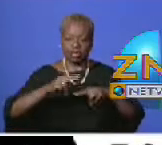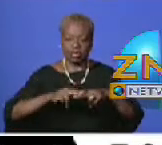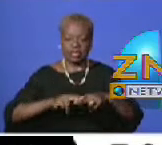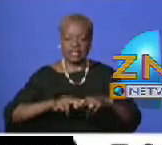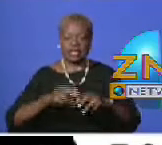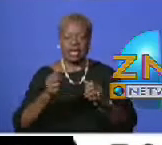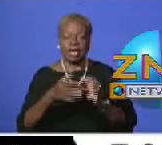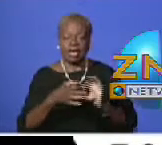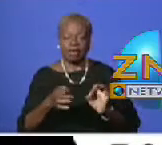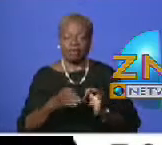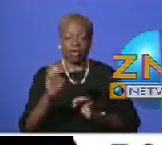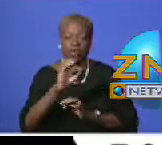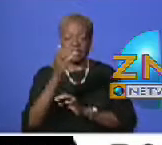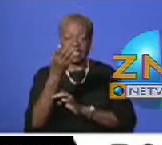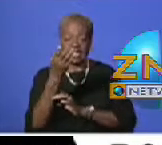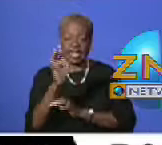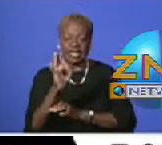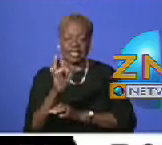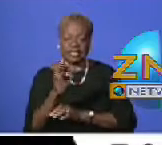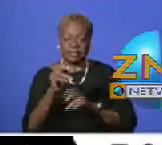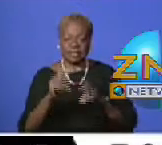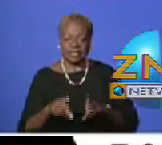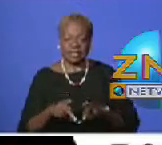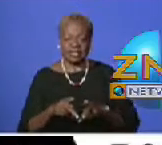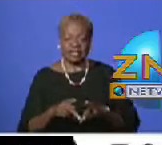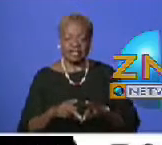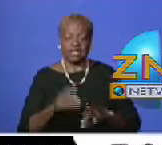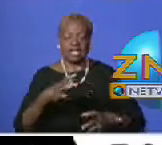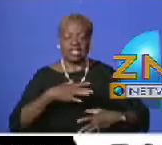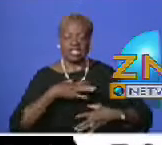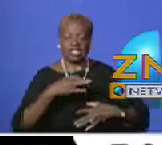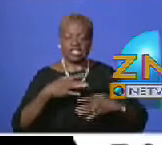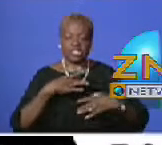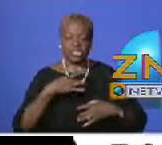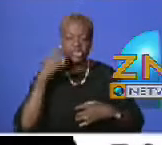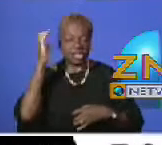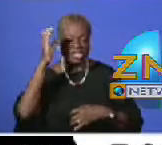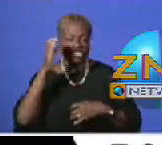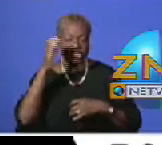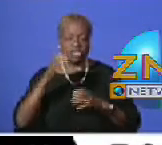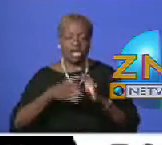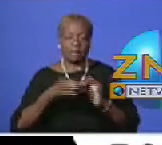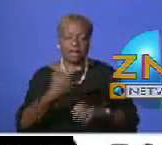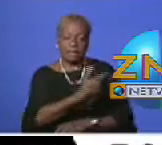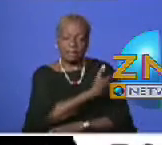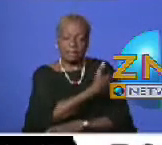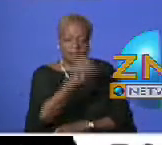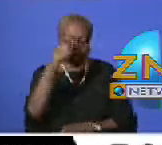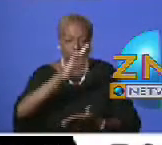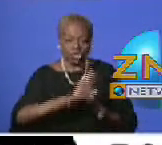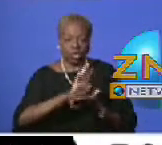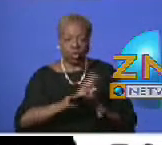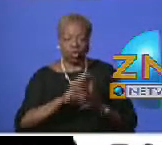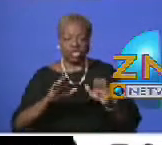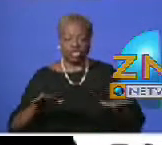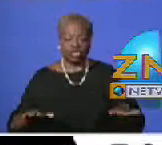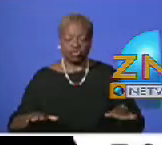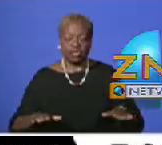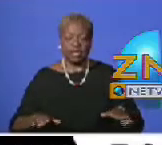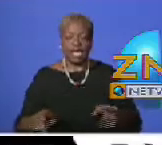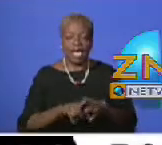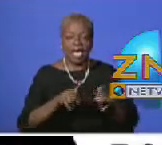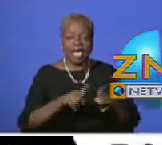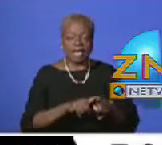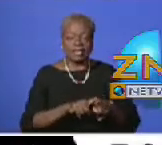about immunization shortfalls, especially among children. And as the start of a new school year approaches, Paho is urging parents